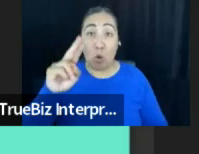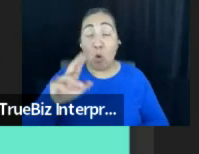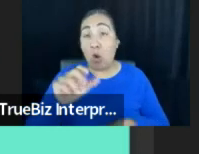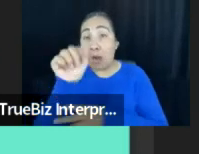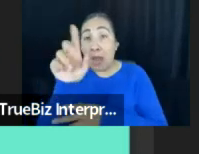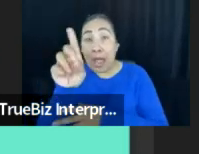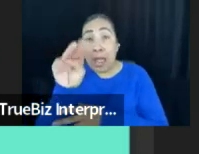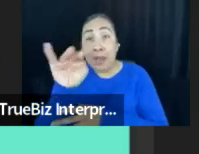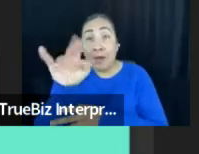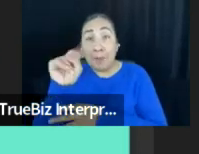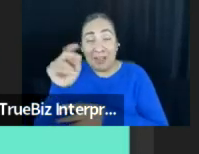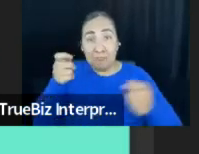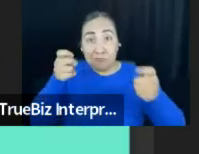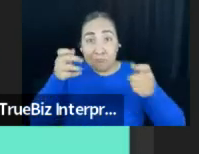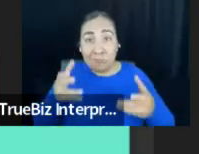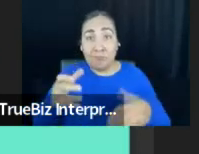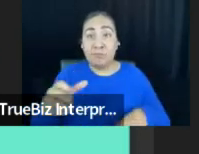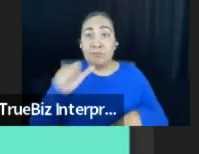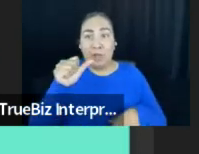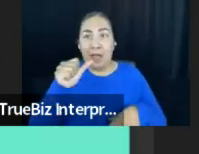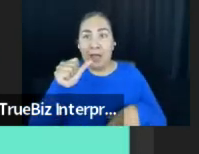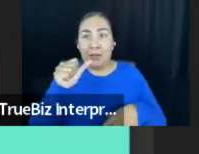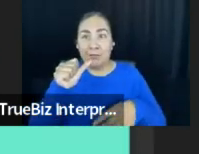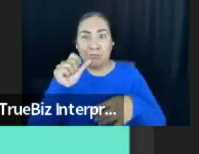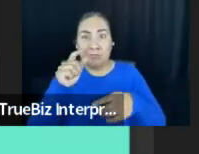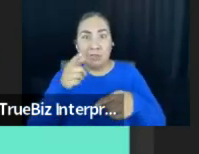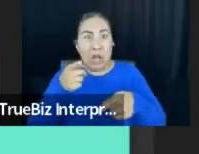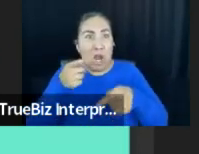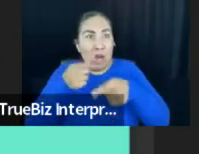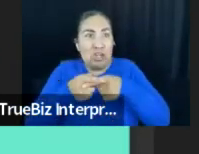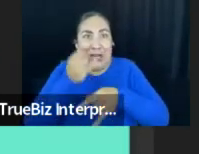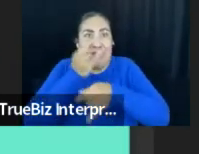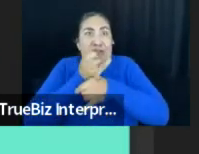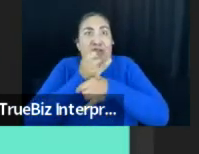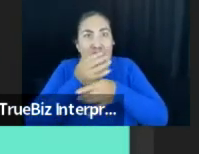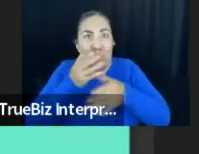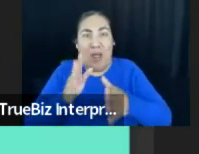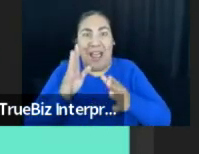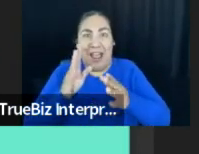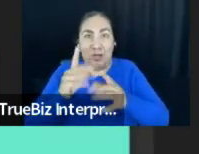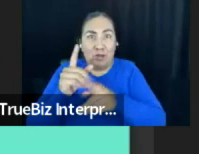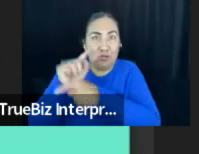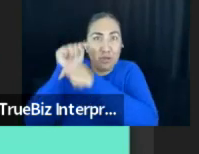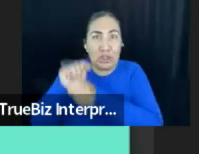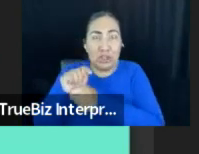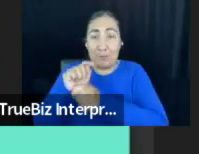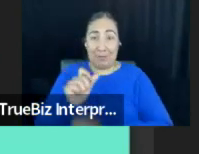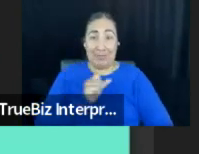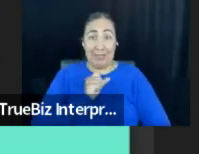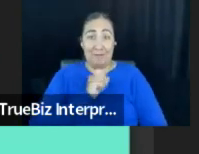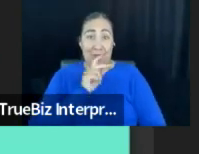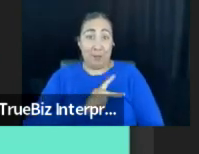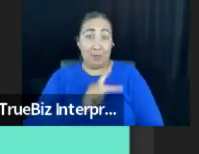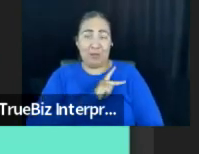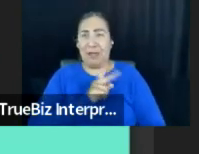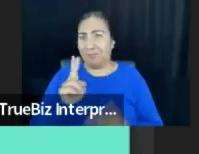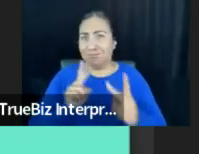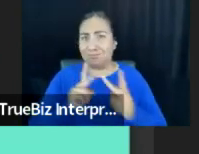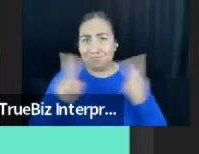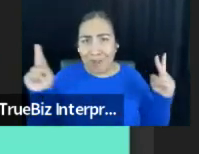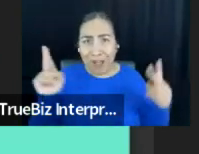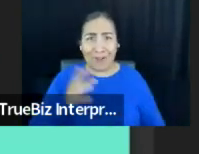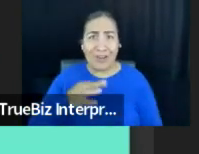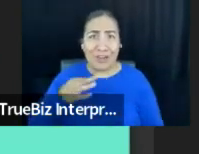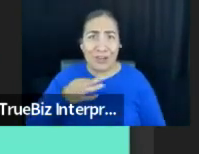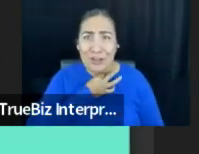not intersect in an institutional way traditionally, like, I personally am also super curious to hear about, like, how